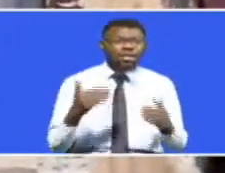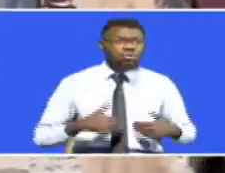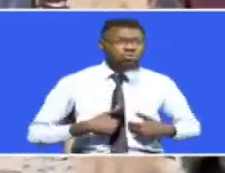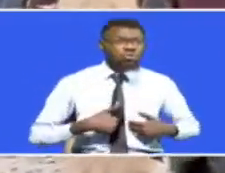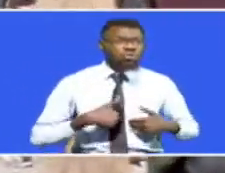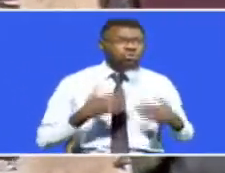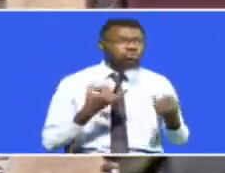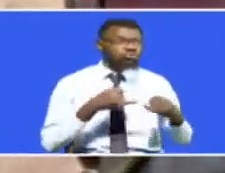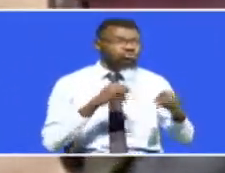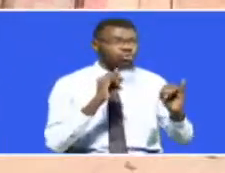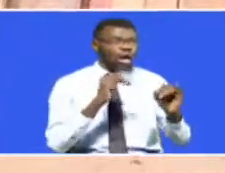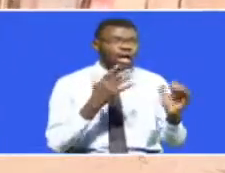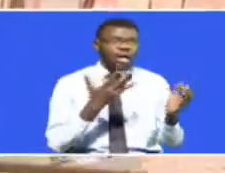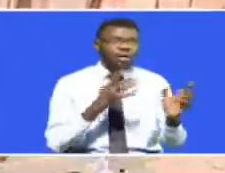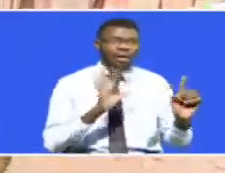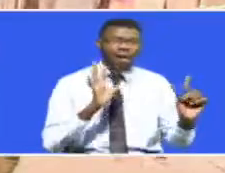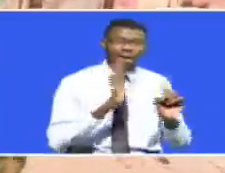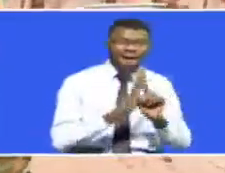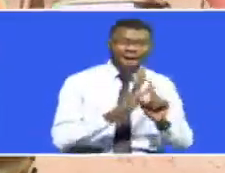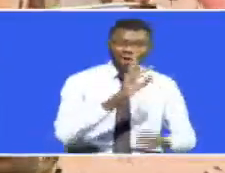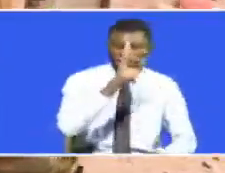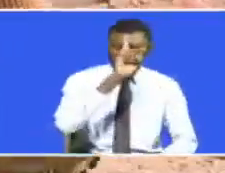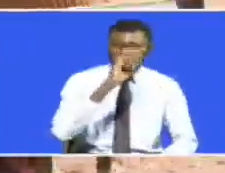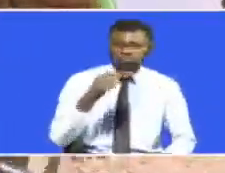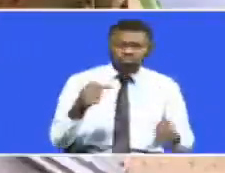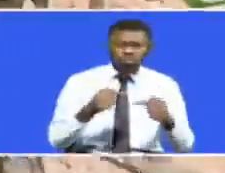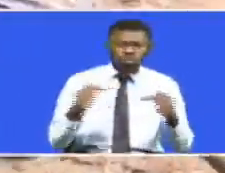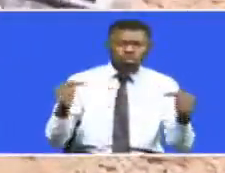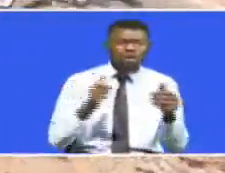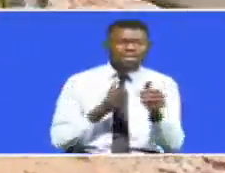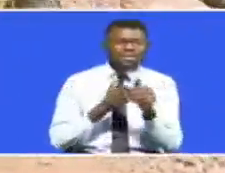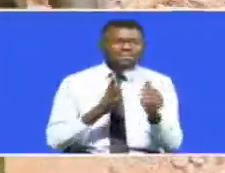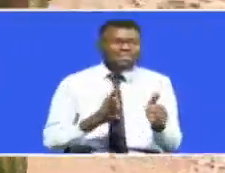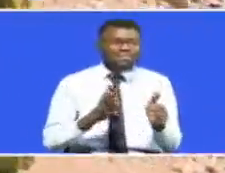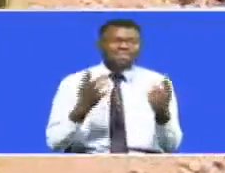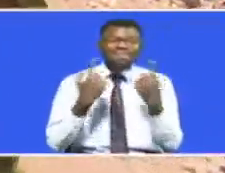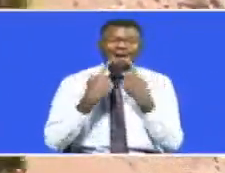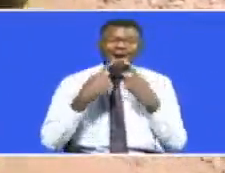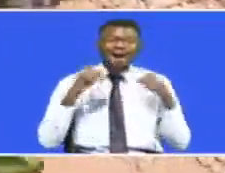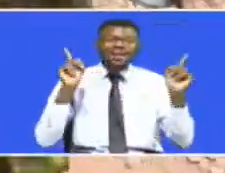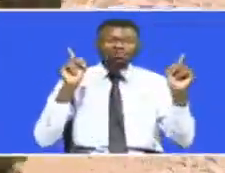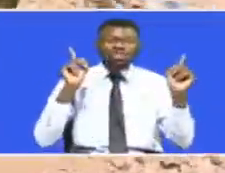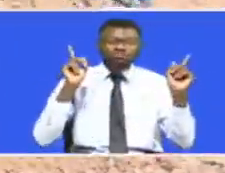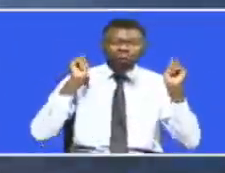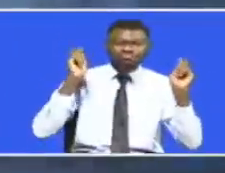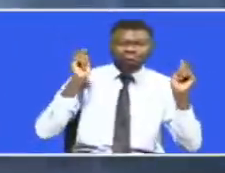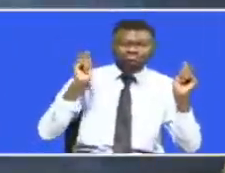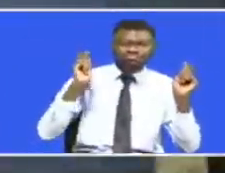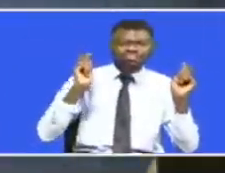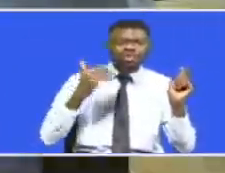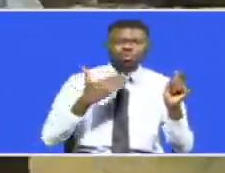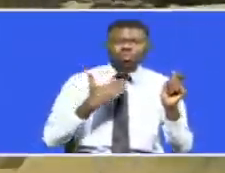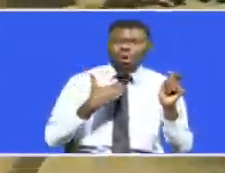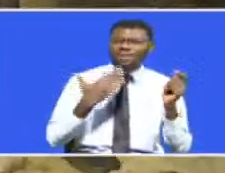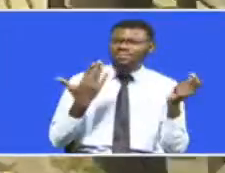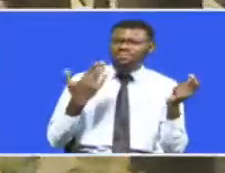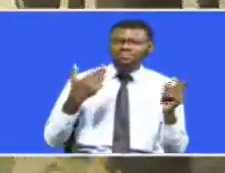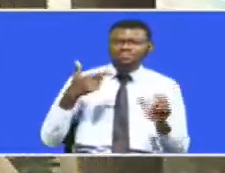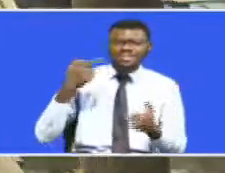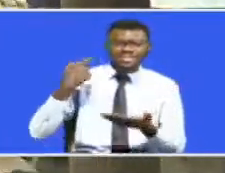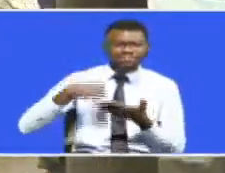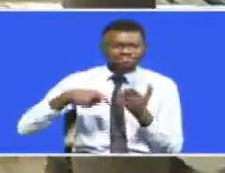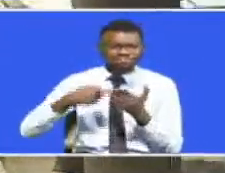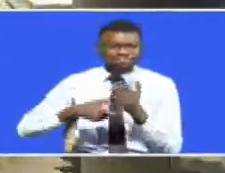was during the demonstration that were called by the opposition leader to protest the high cost of living. But when we got